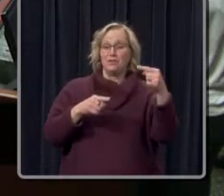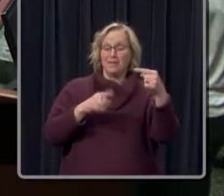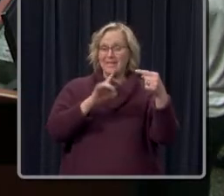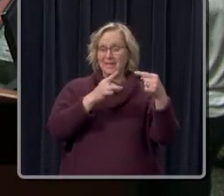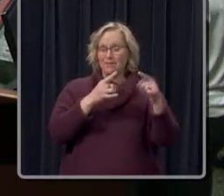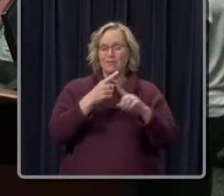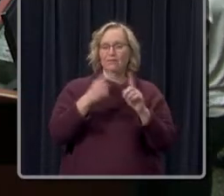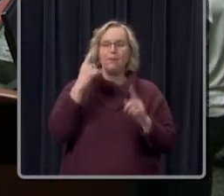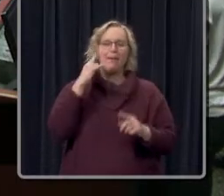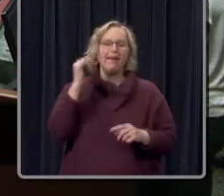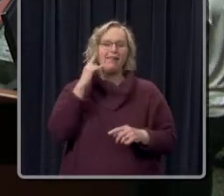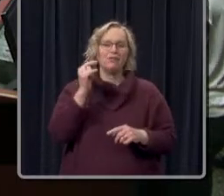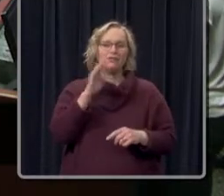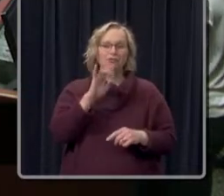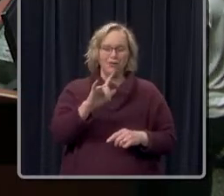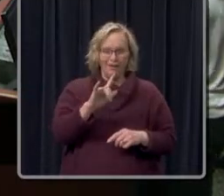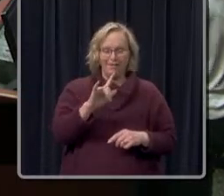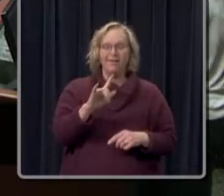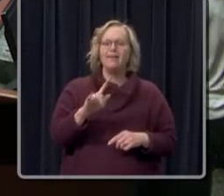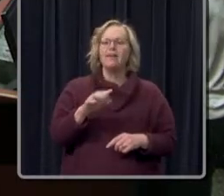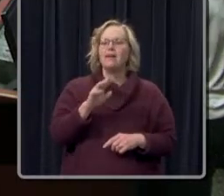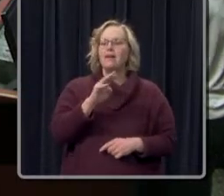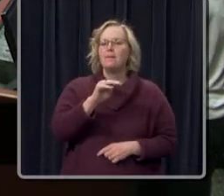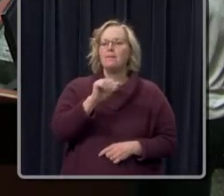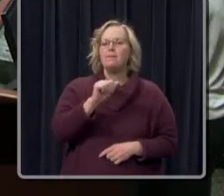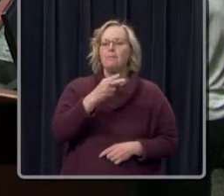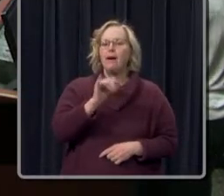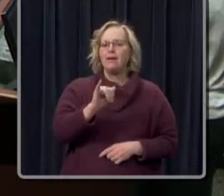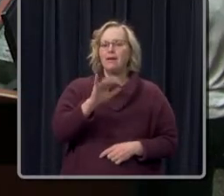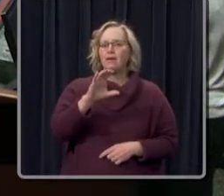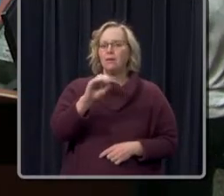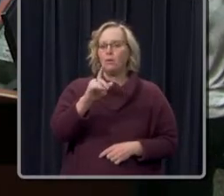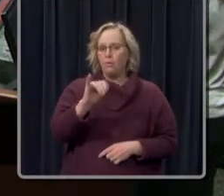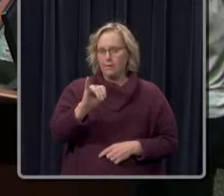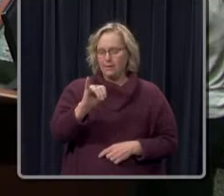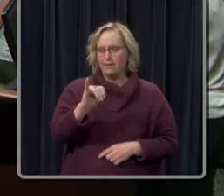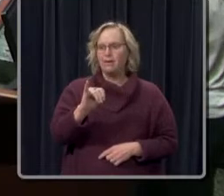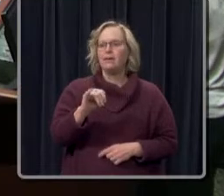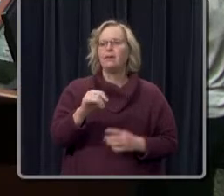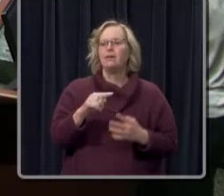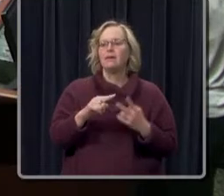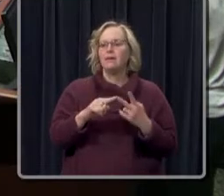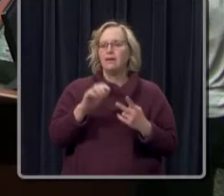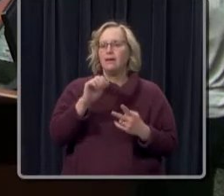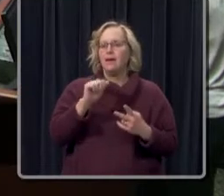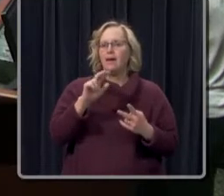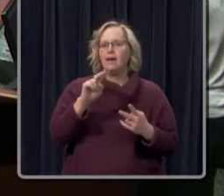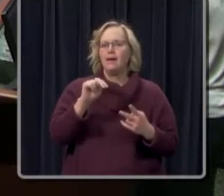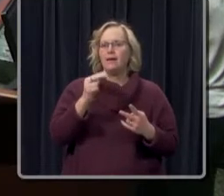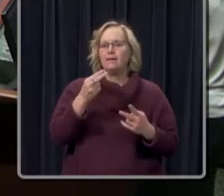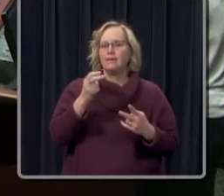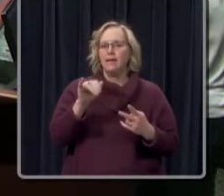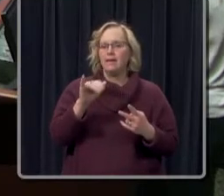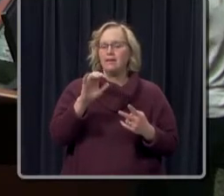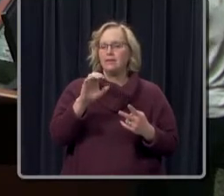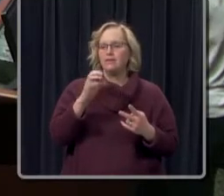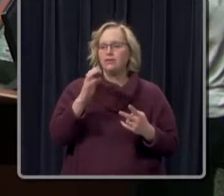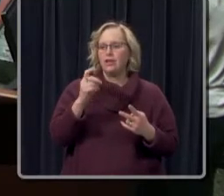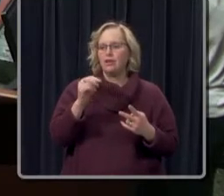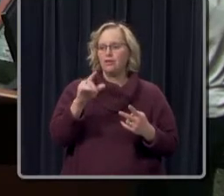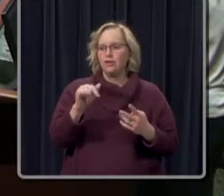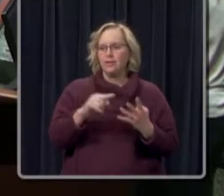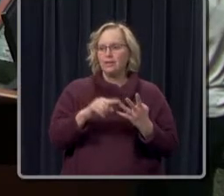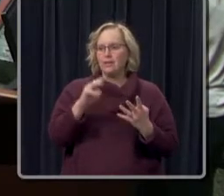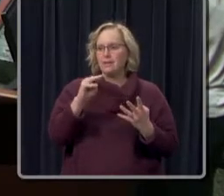are from California Trail, and that is Mahi Kohli, Anay Chatterjee,